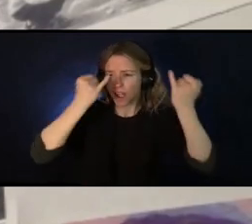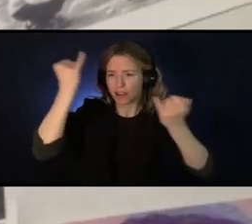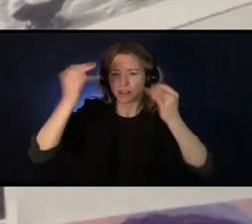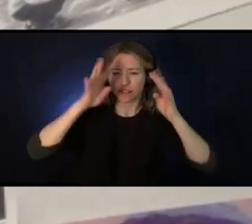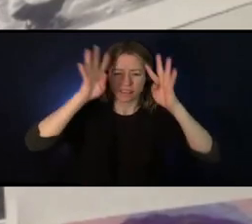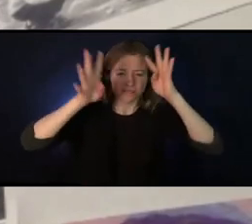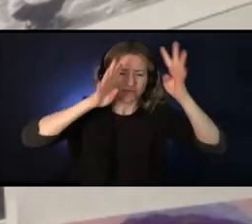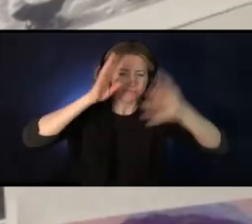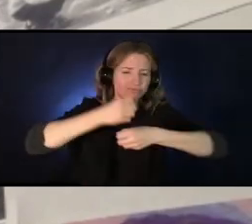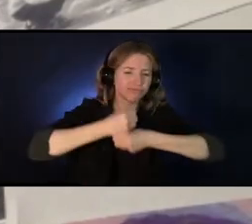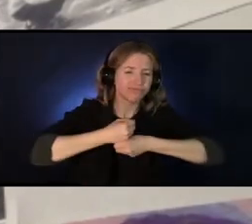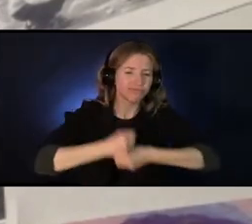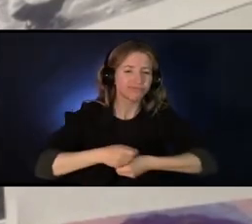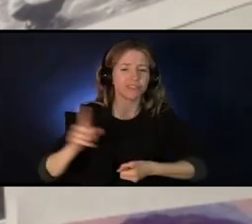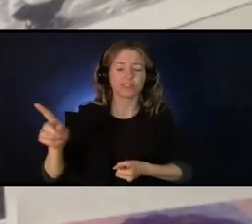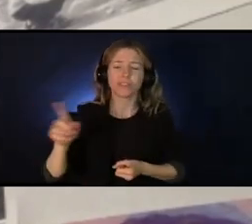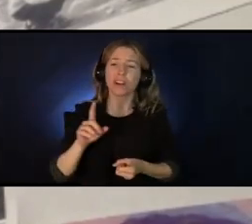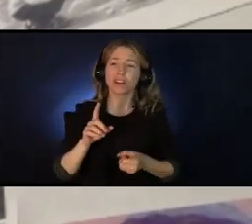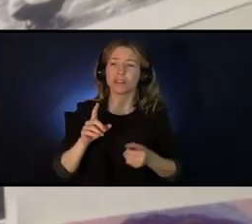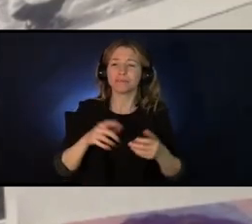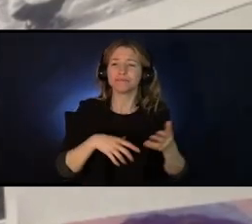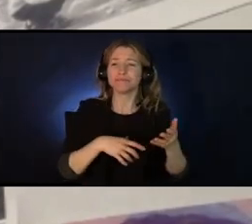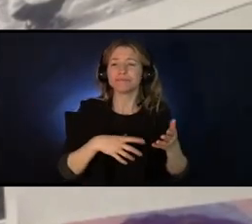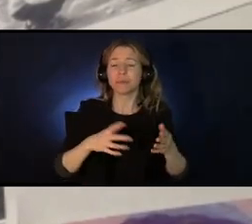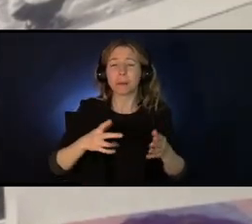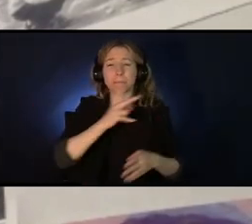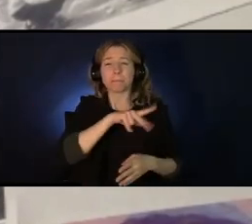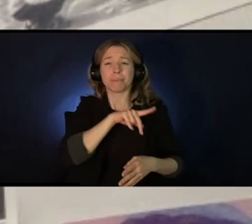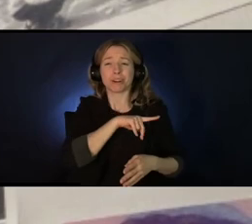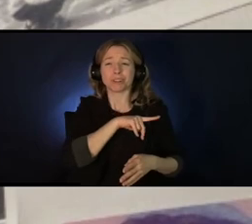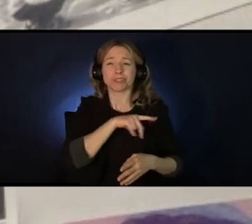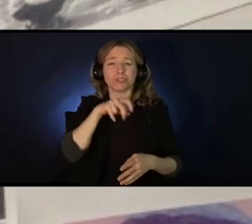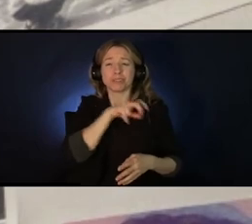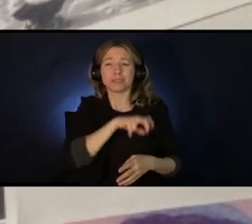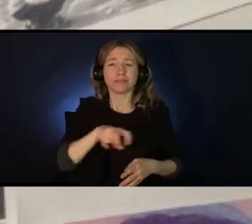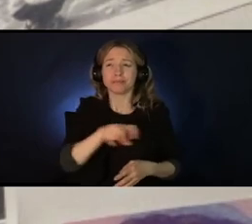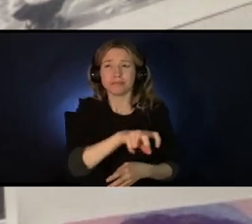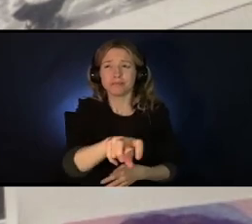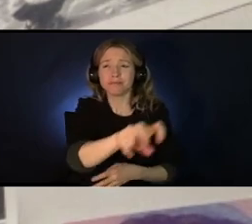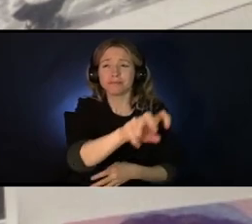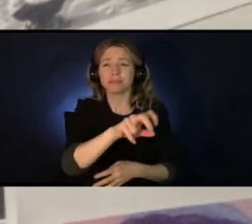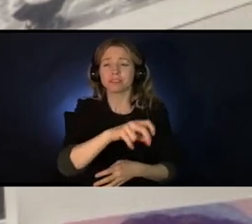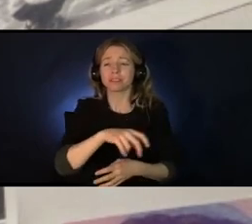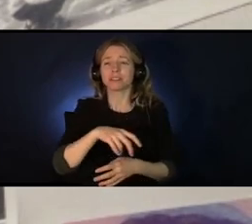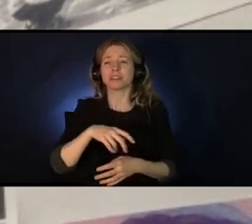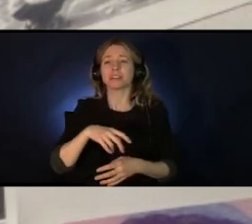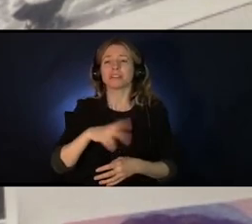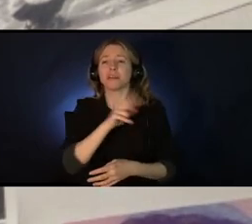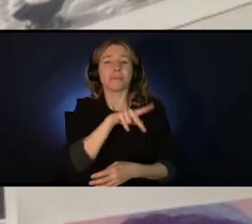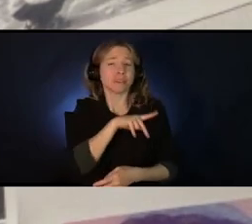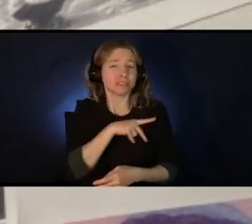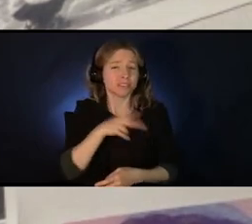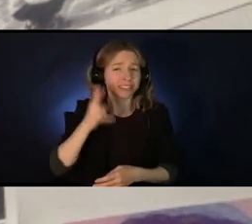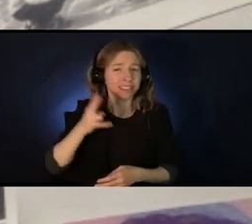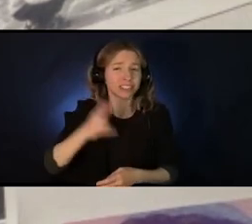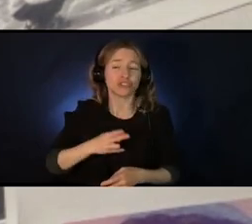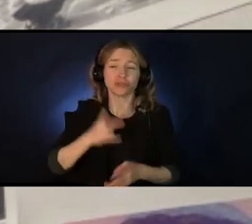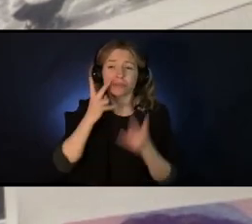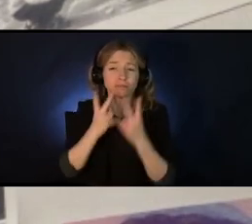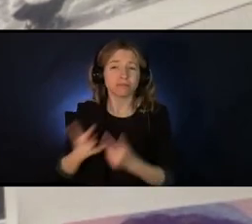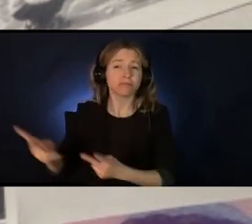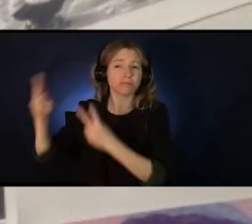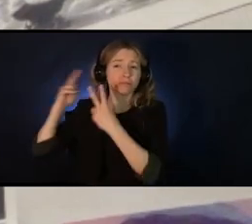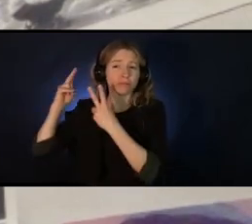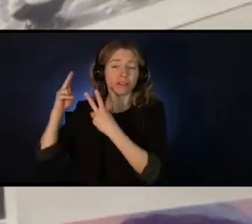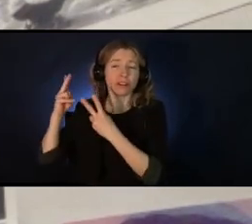elements reveal personal journeys. To better understand the present, directional journeys of such a diverse